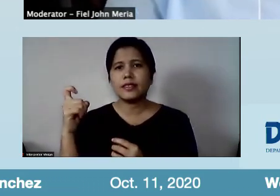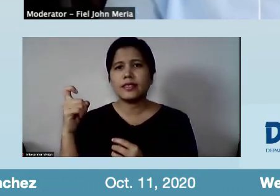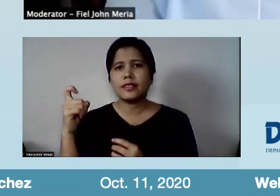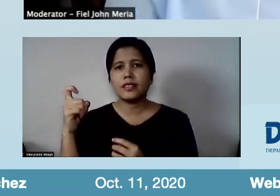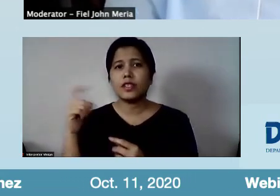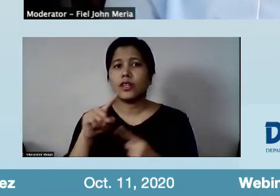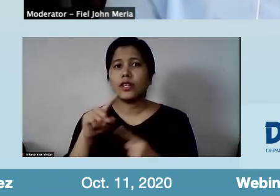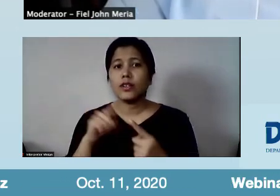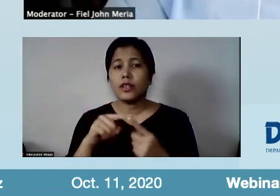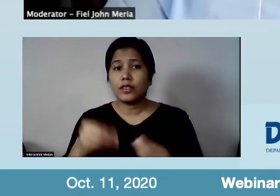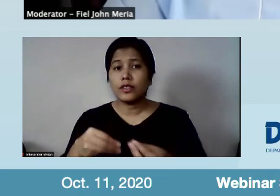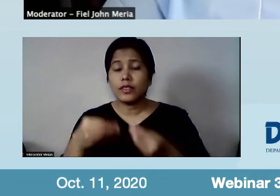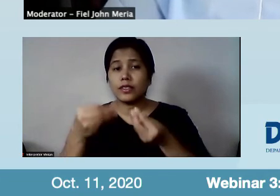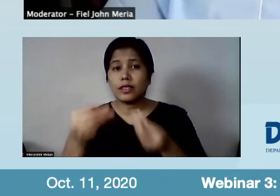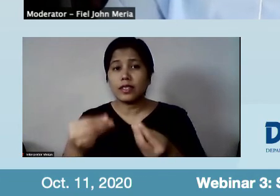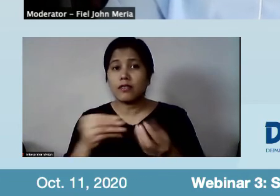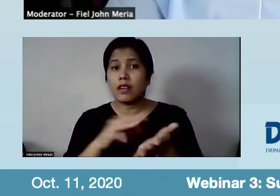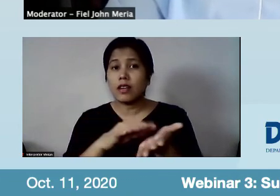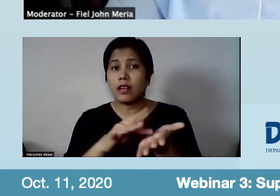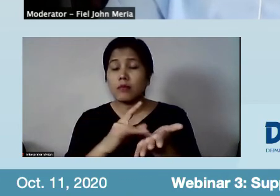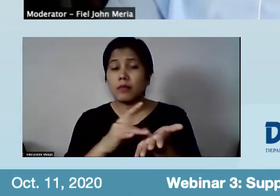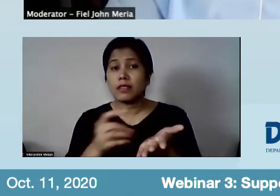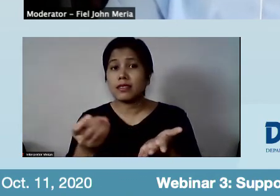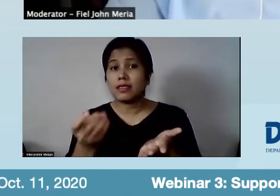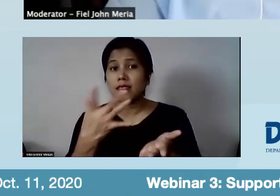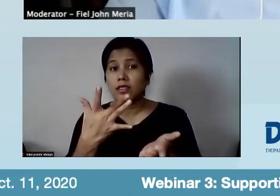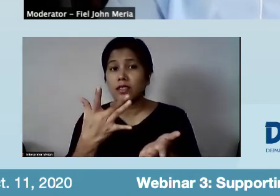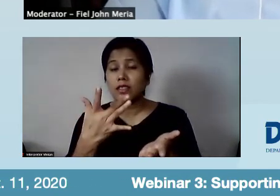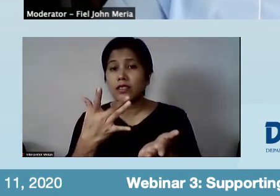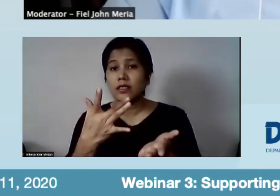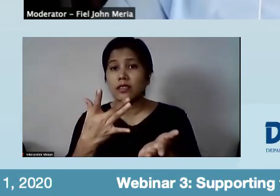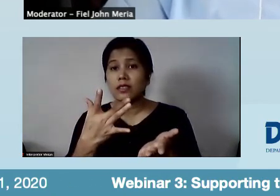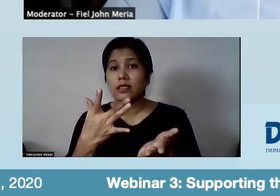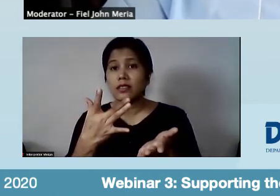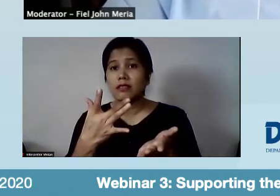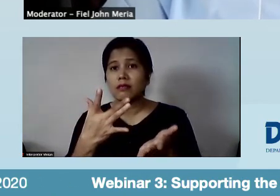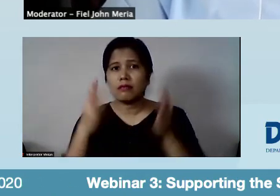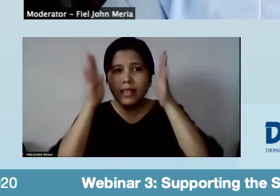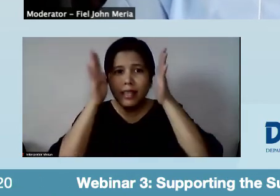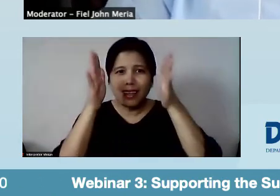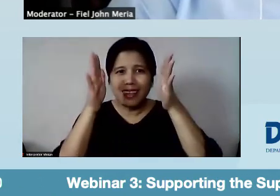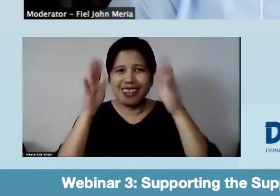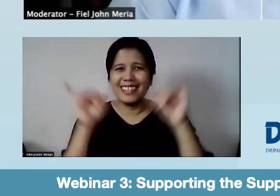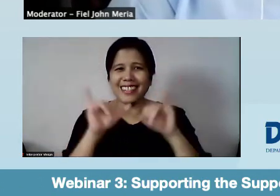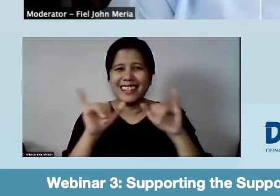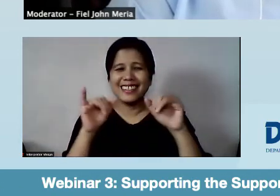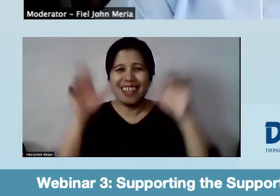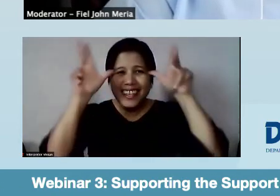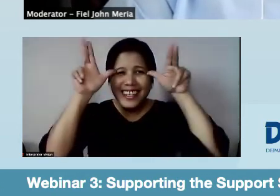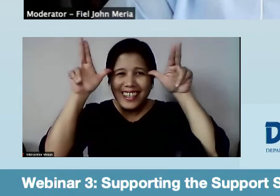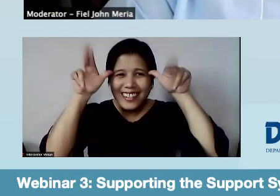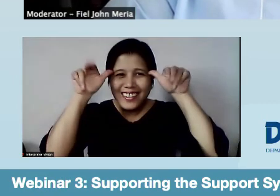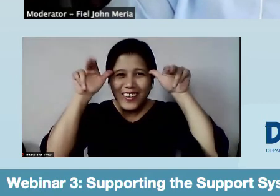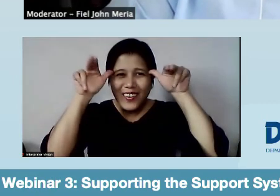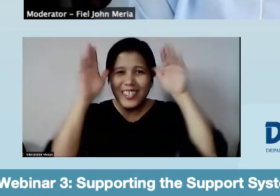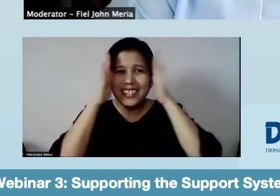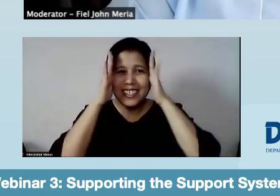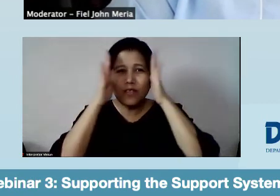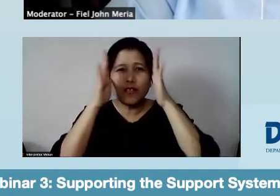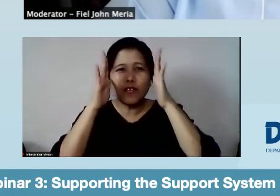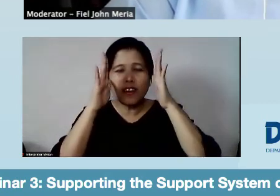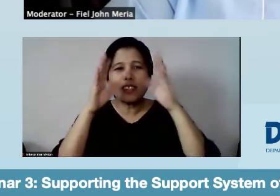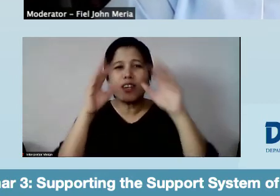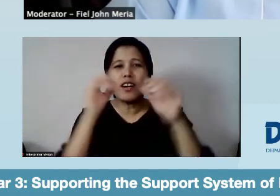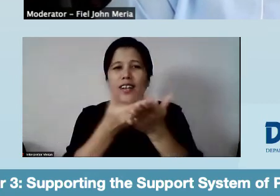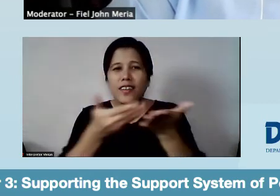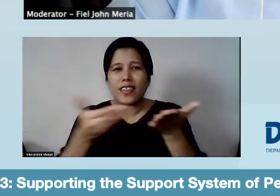when you give medication, they tend to have this, you know, yung sa kabayo, yung may ganito, they'll tend to focus on things.